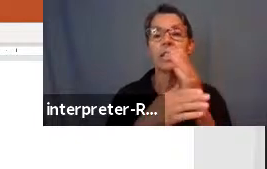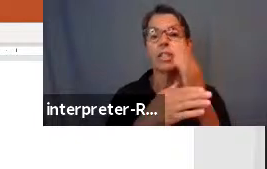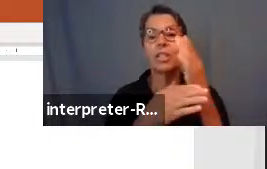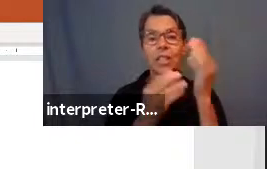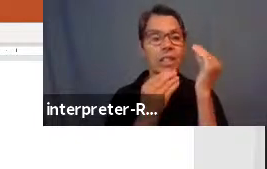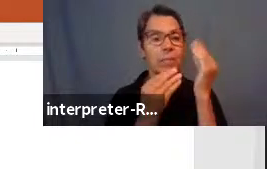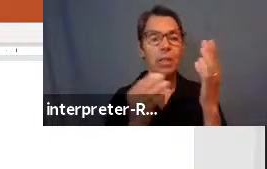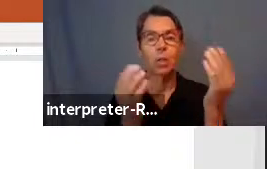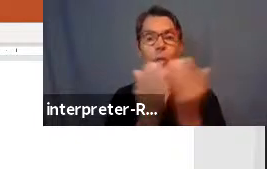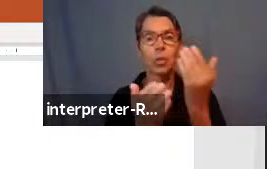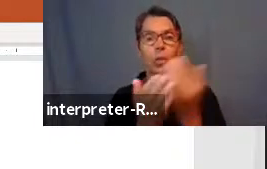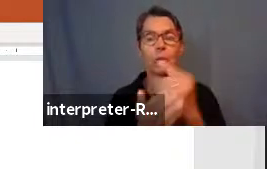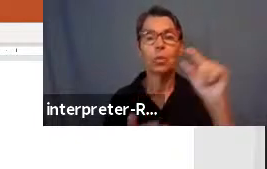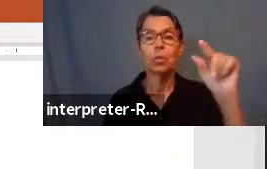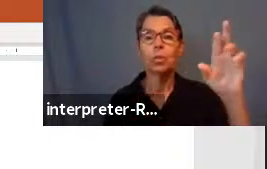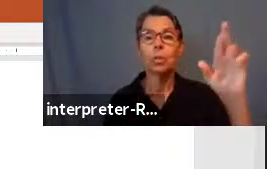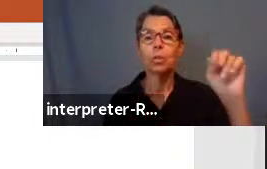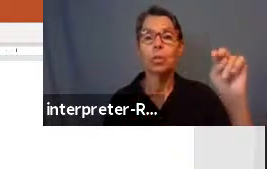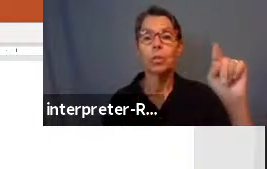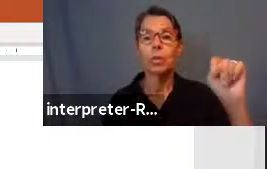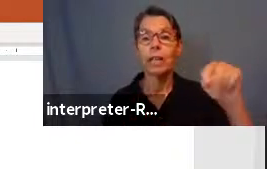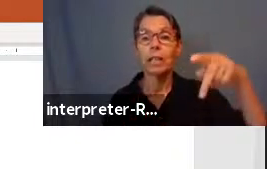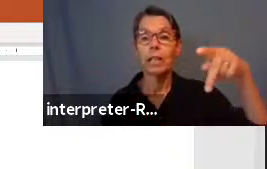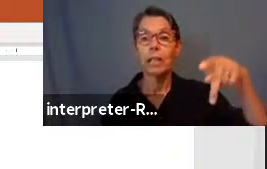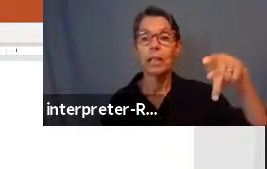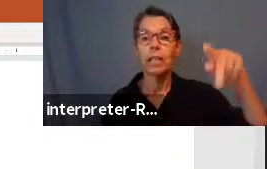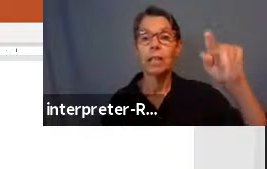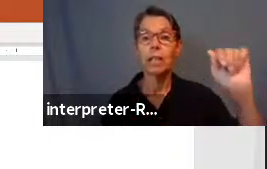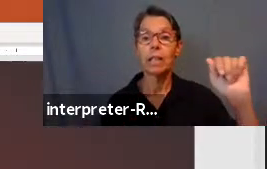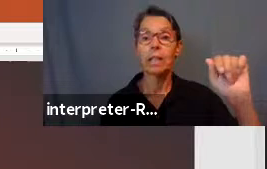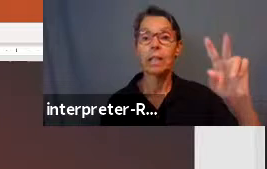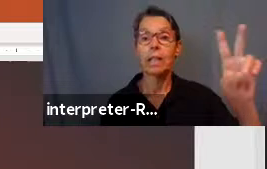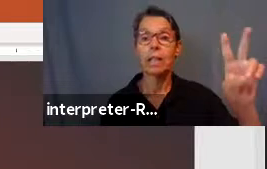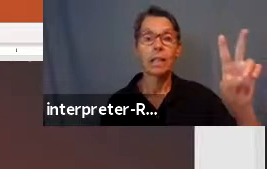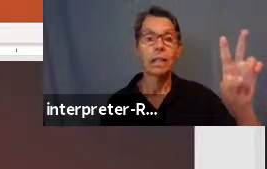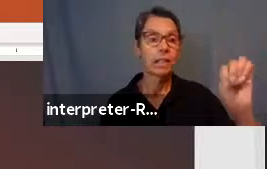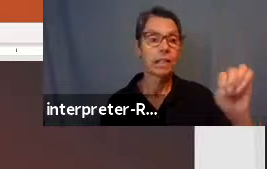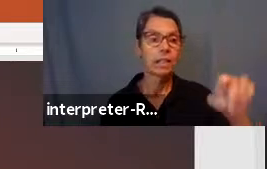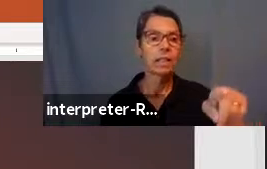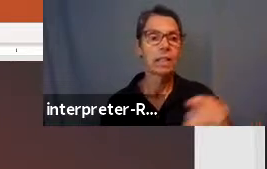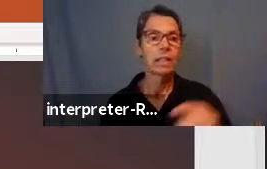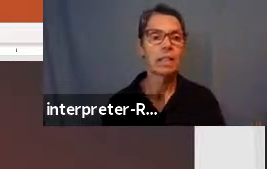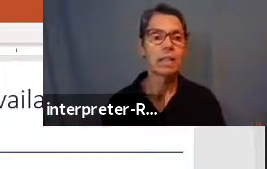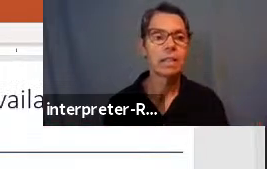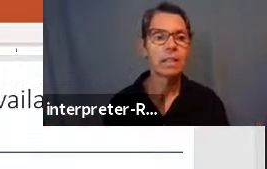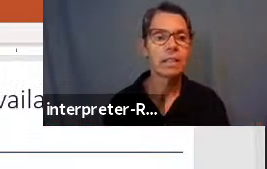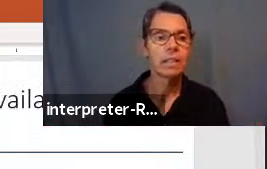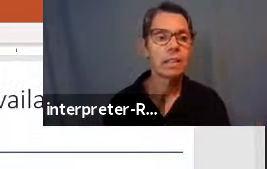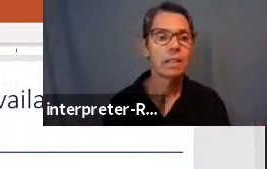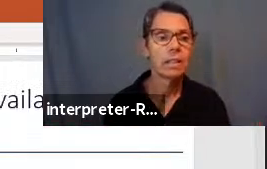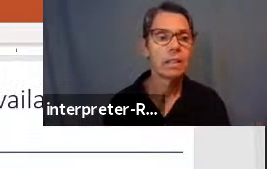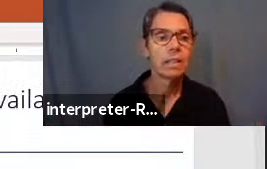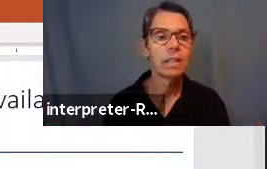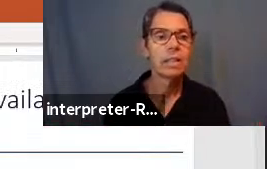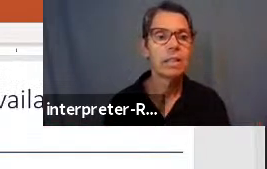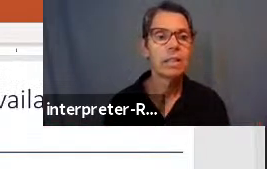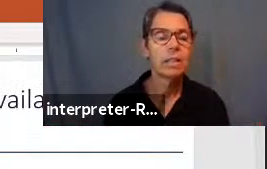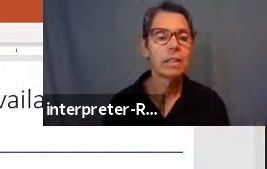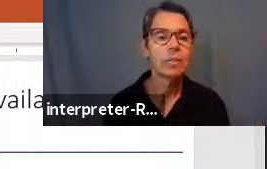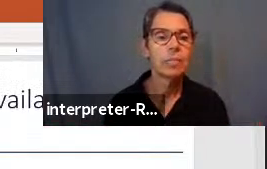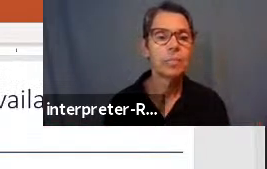a new grant program called the PAVE. You can put the next slide. Next